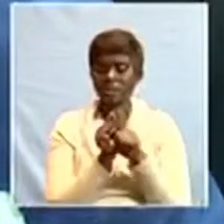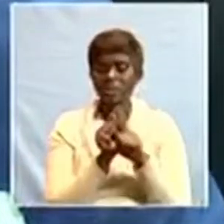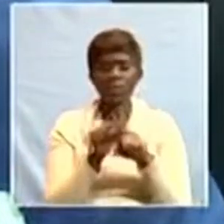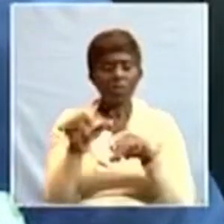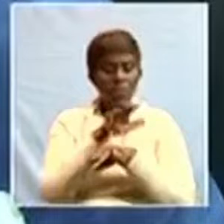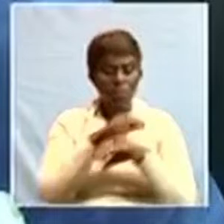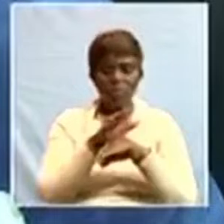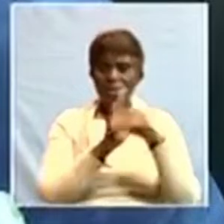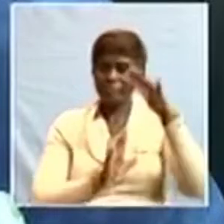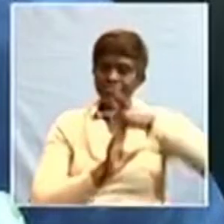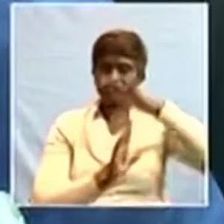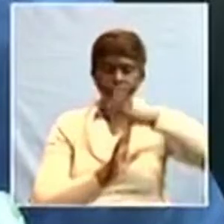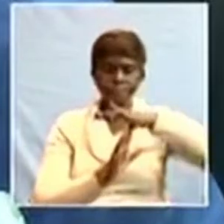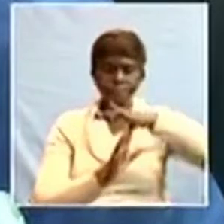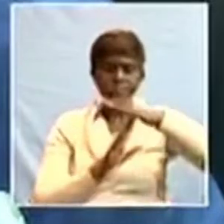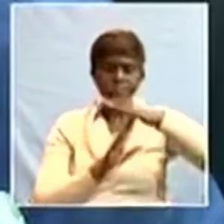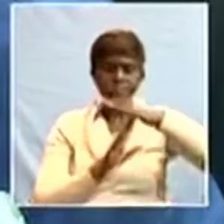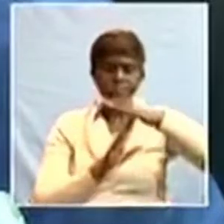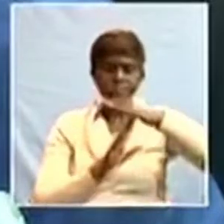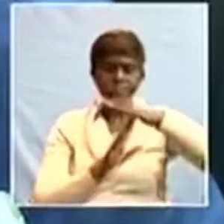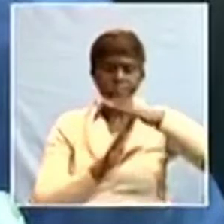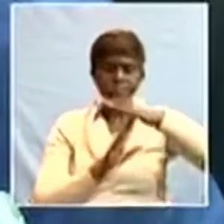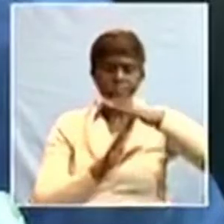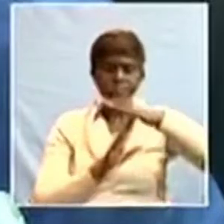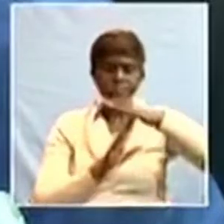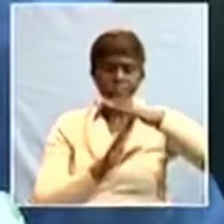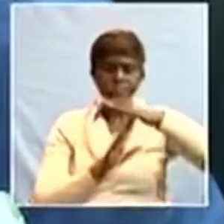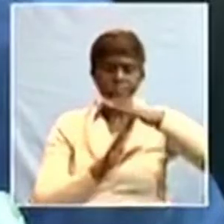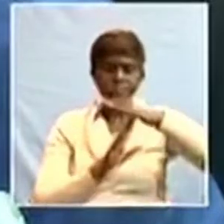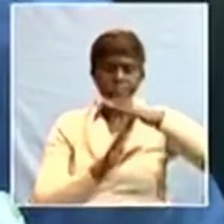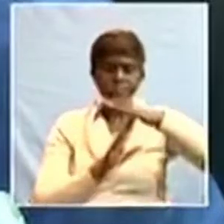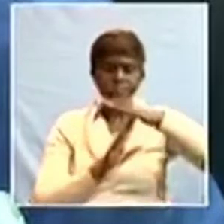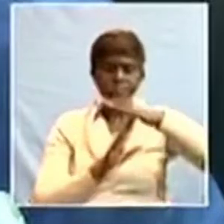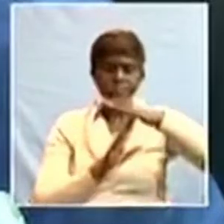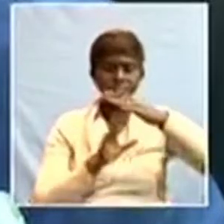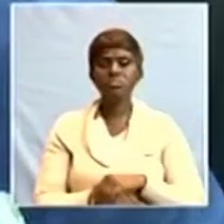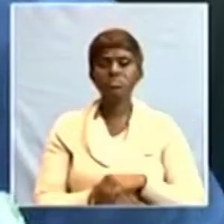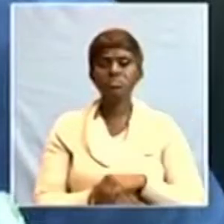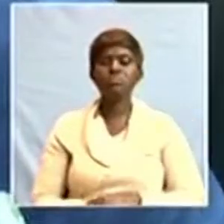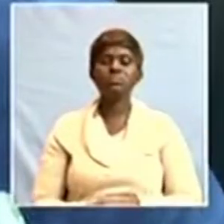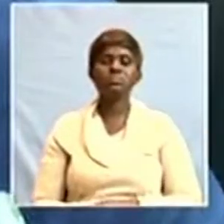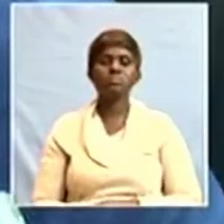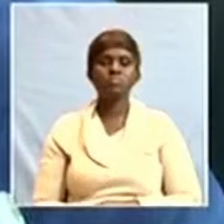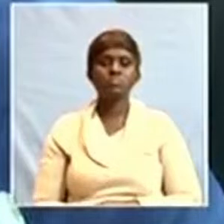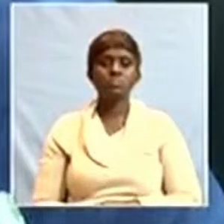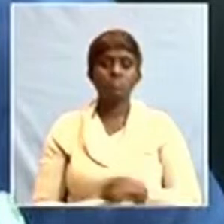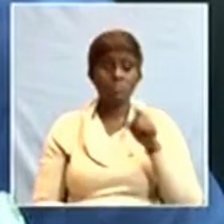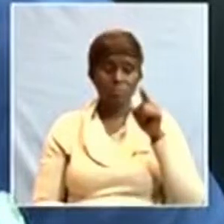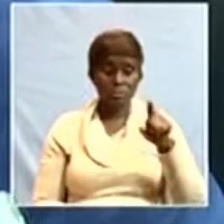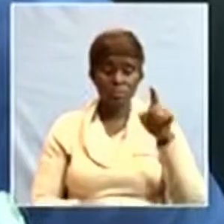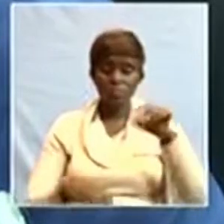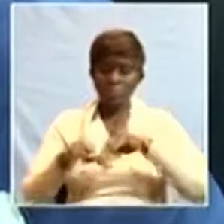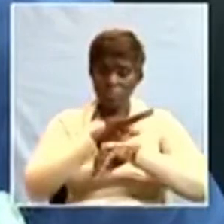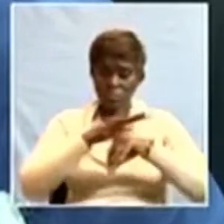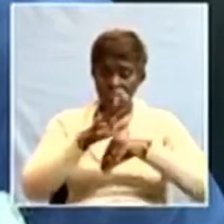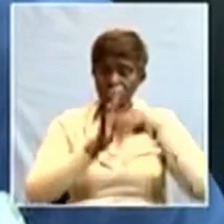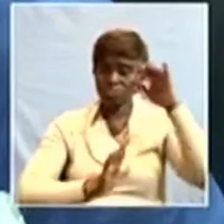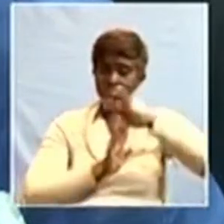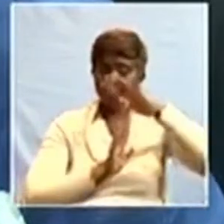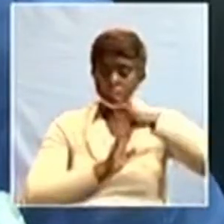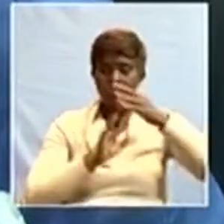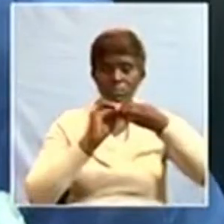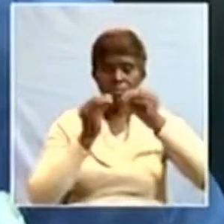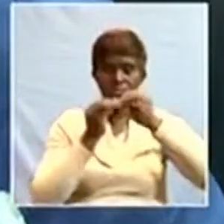exceeding the maximum threshold shown in table 18 below. So this exceeded the maximum